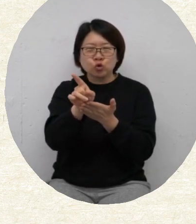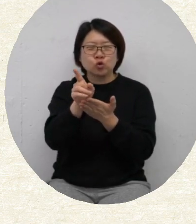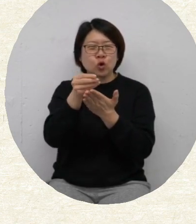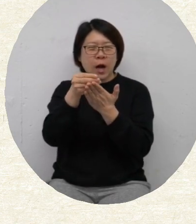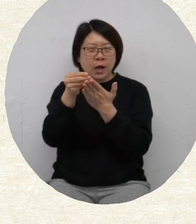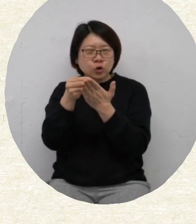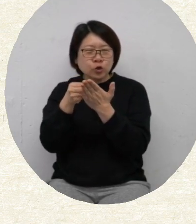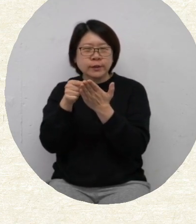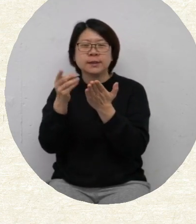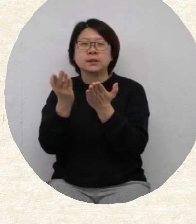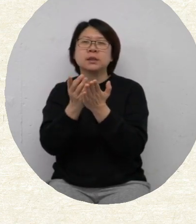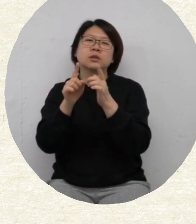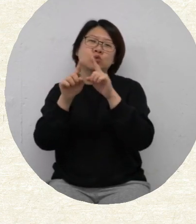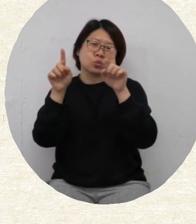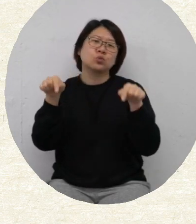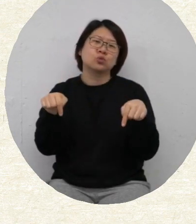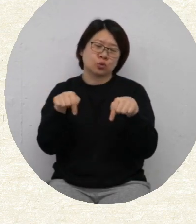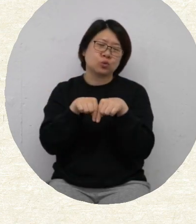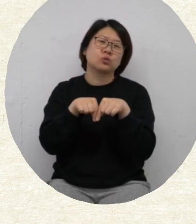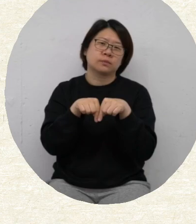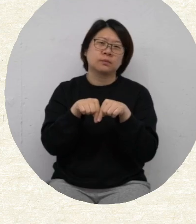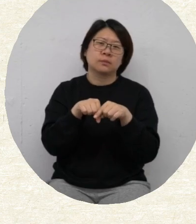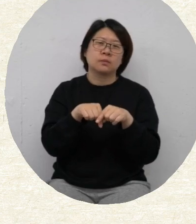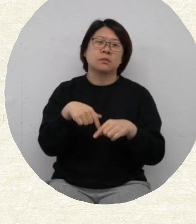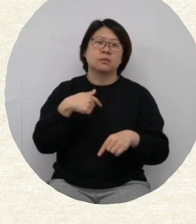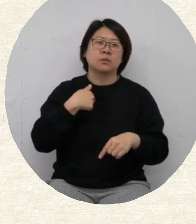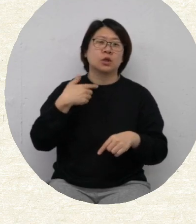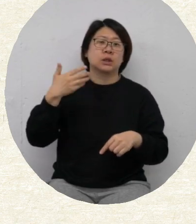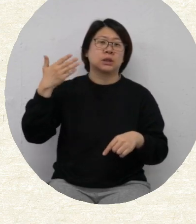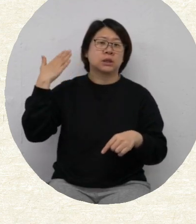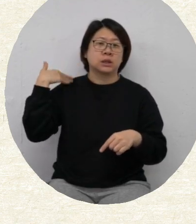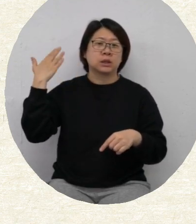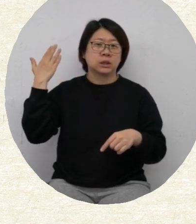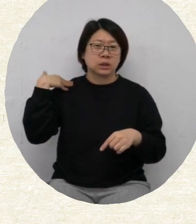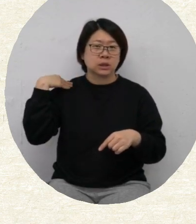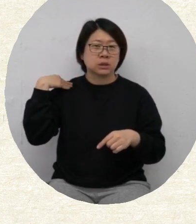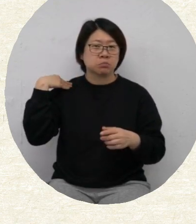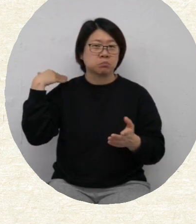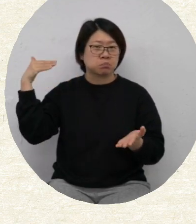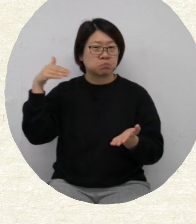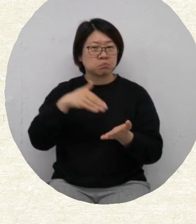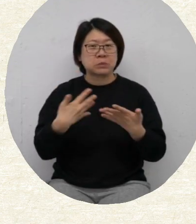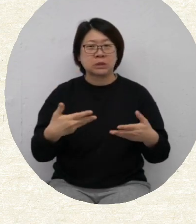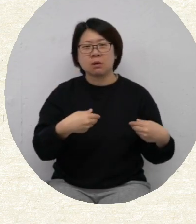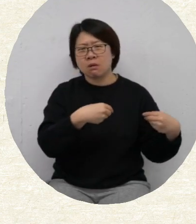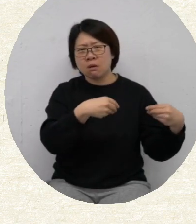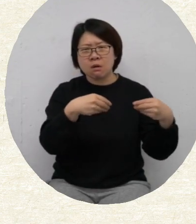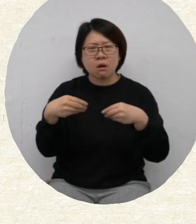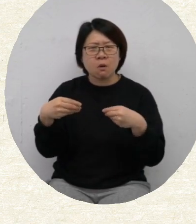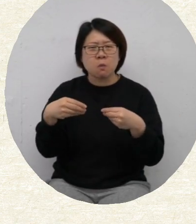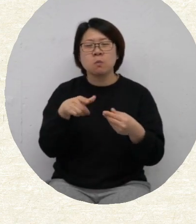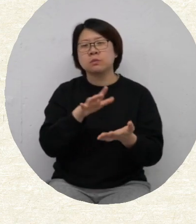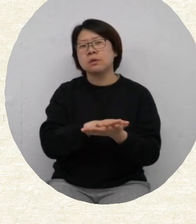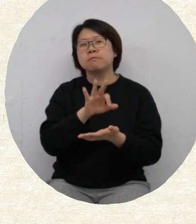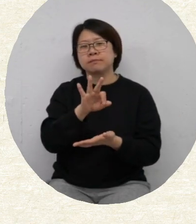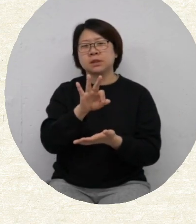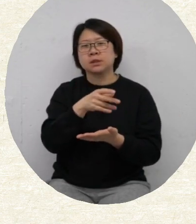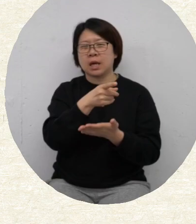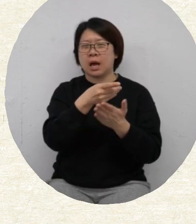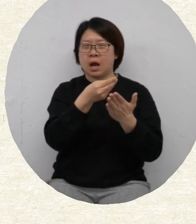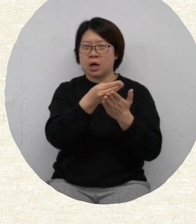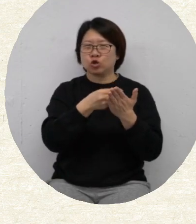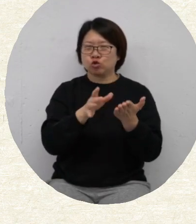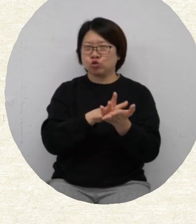But where I teach, we just have Master of Fine Arts, and they complete their 3 years.